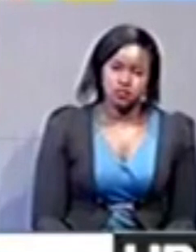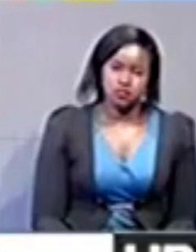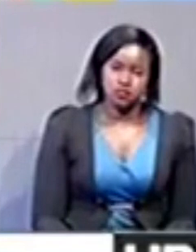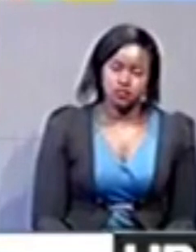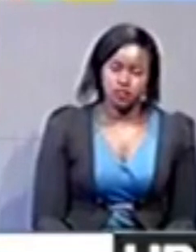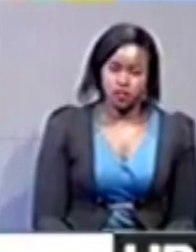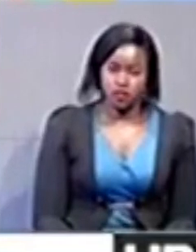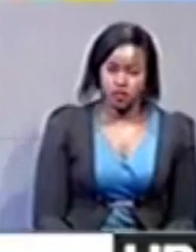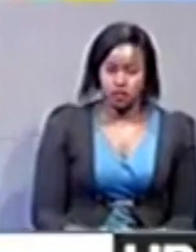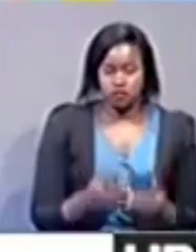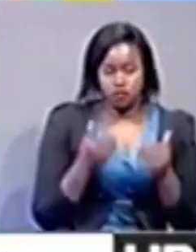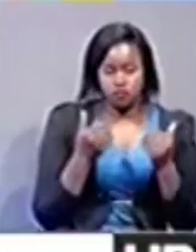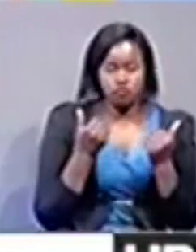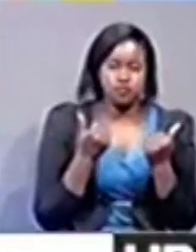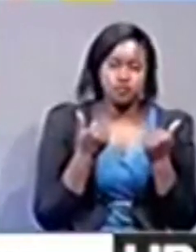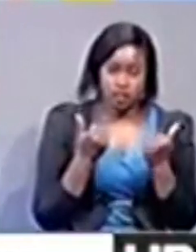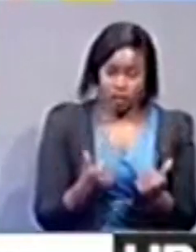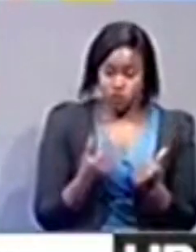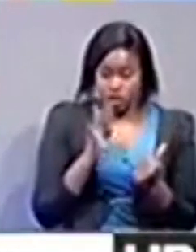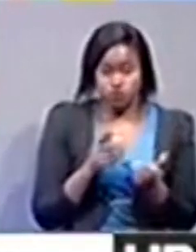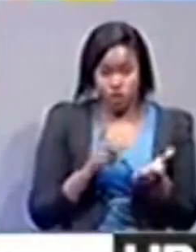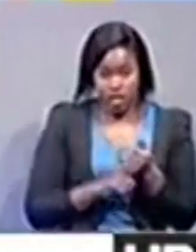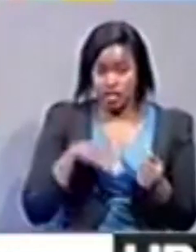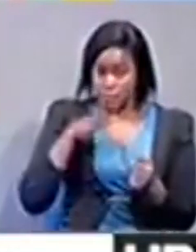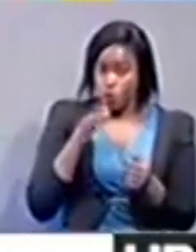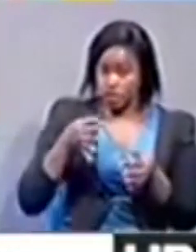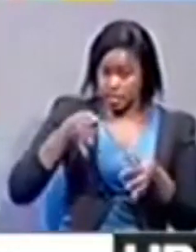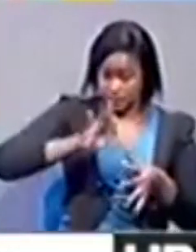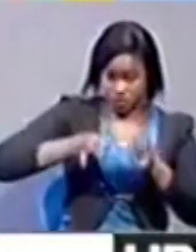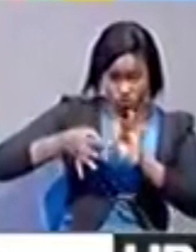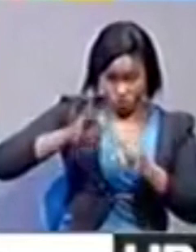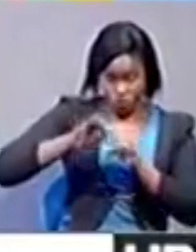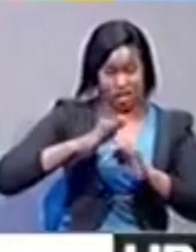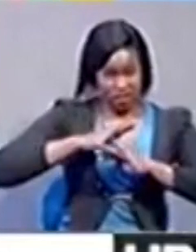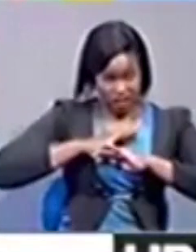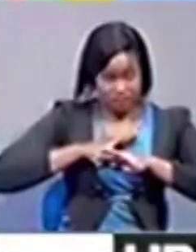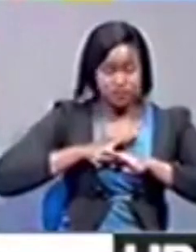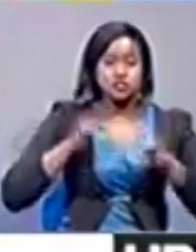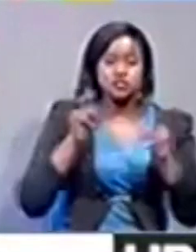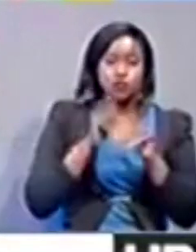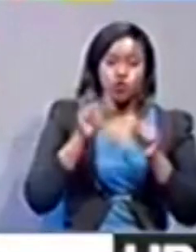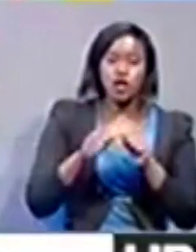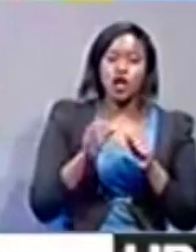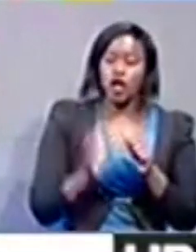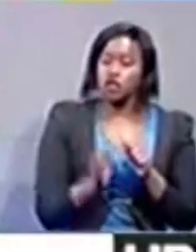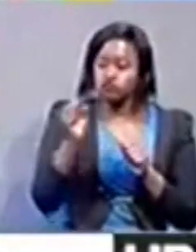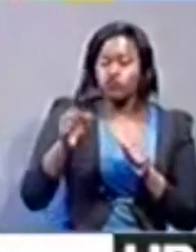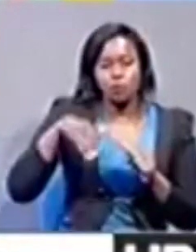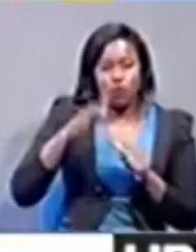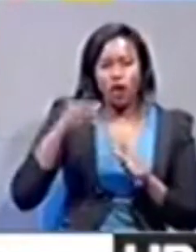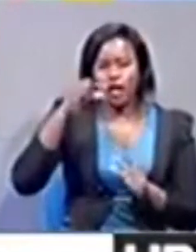Once we get more of these cartridges, we can quickly deploy more gene